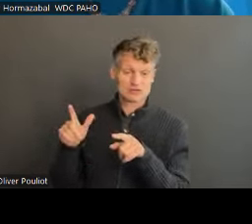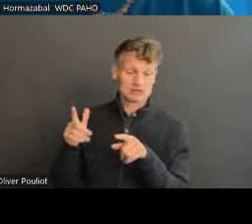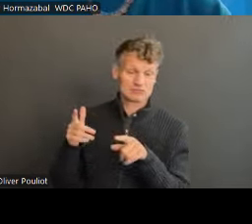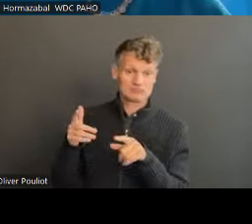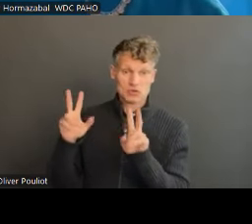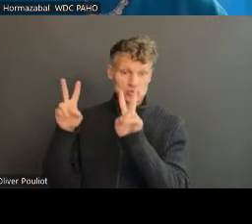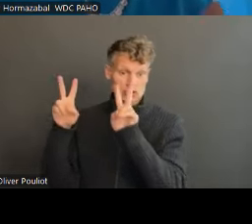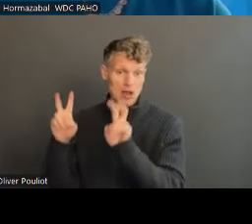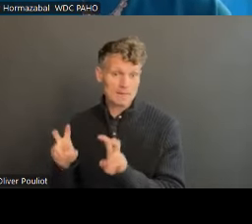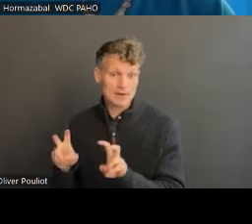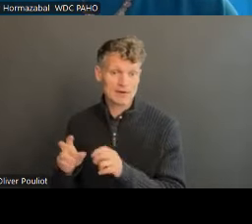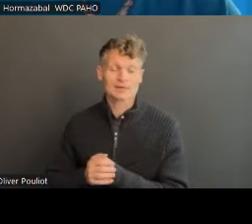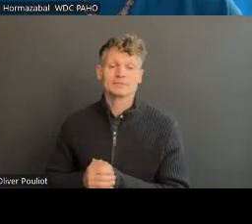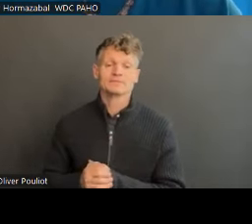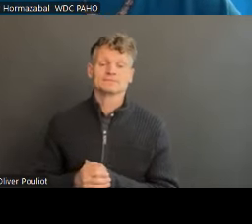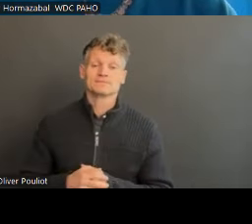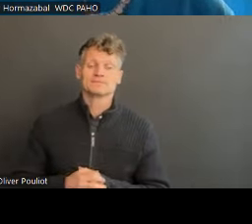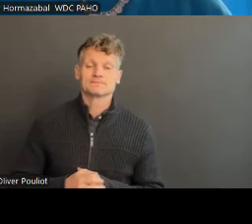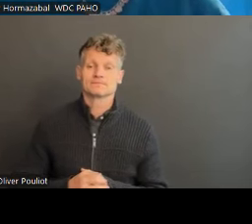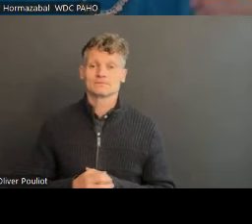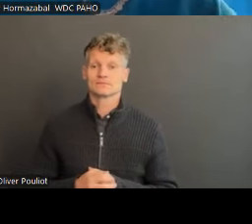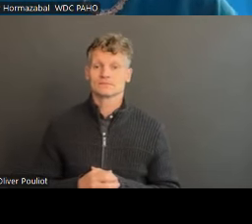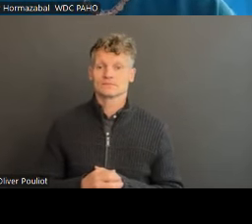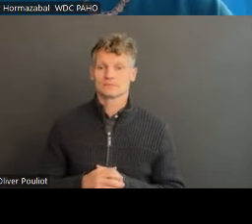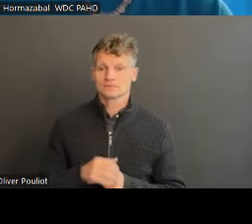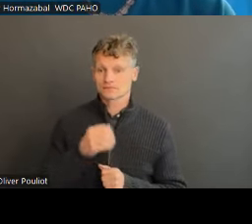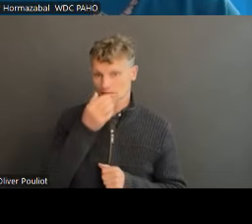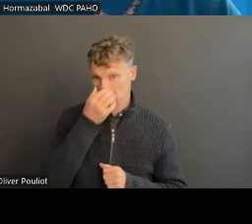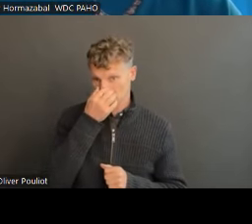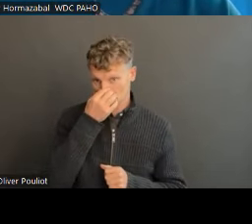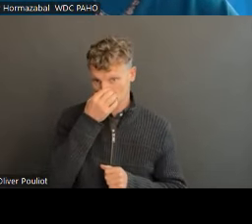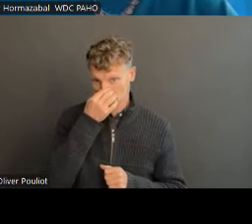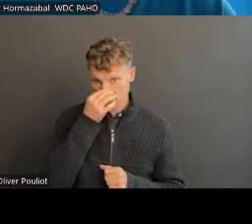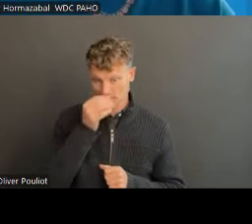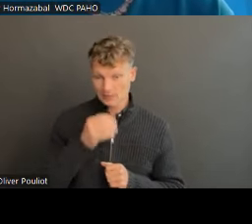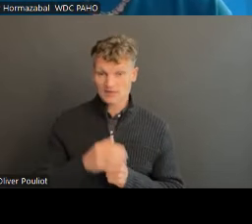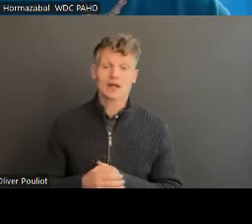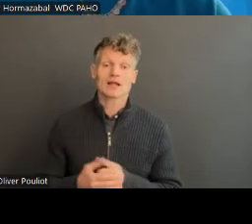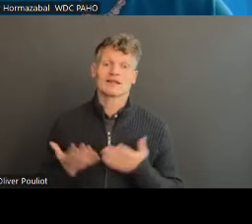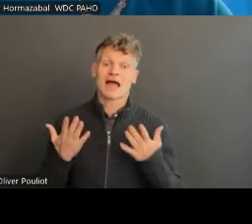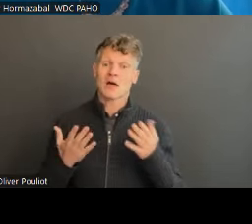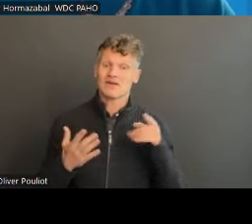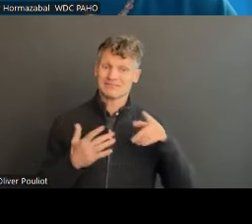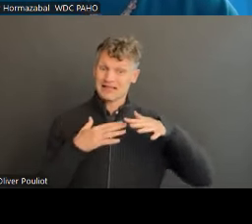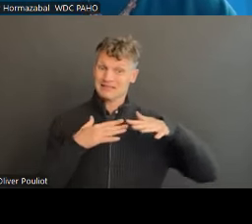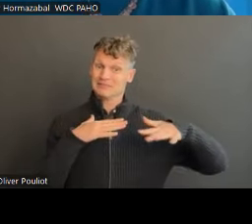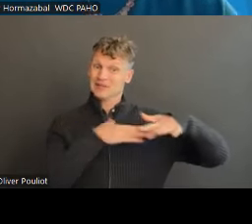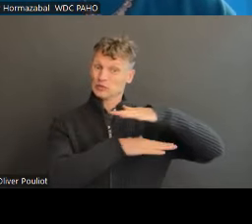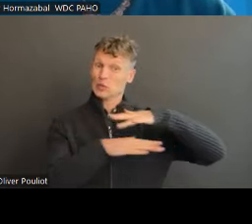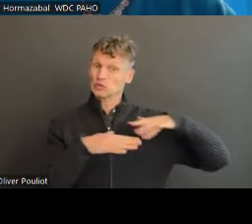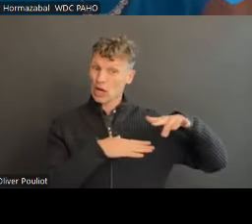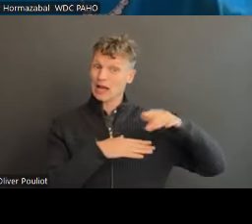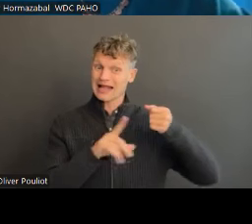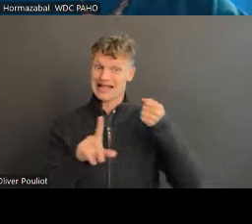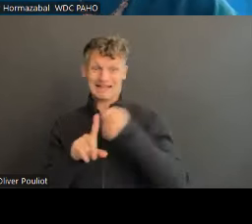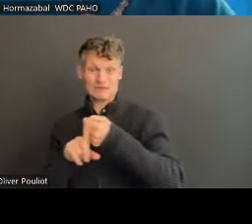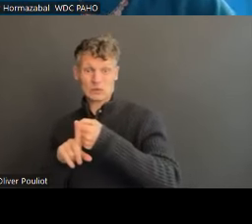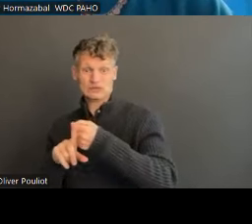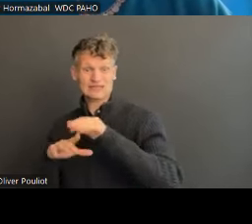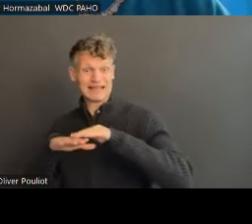influencing nos the encontramos work, también the de que healthcare aquellas results and intervenciones outcomes. que sabemos que We son also de find enorme that those eficacia con interventions that we respecto a know lo to que